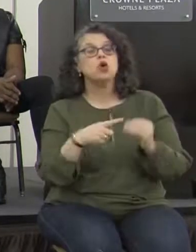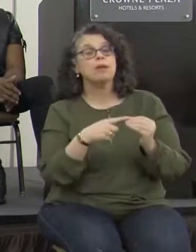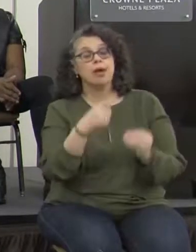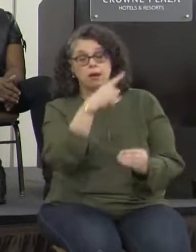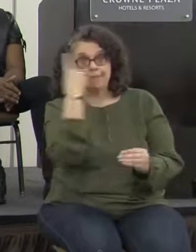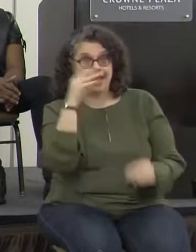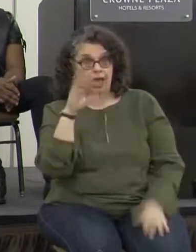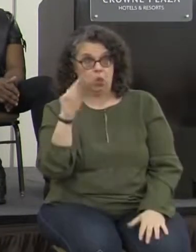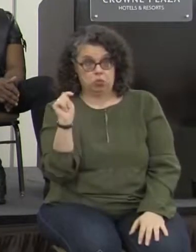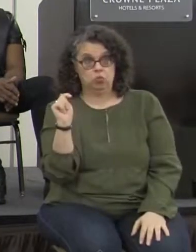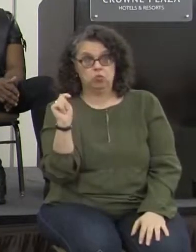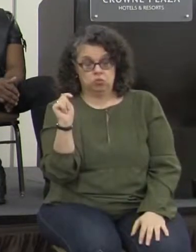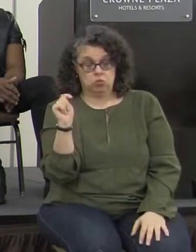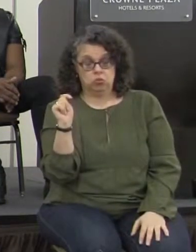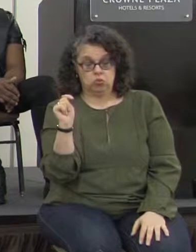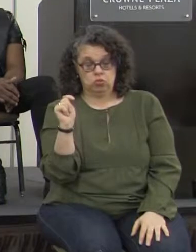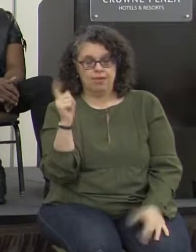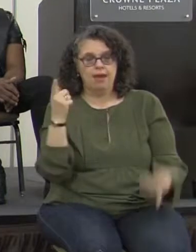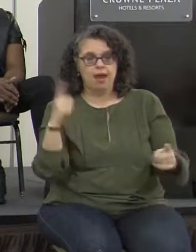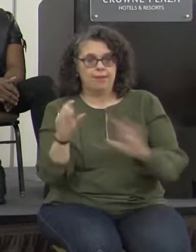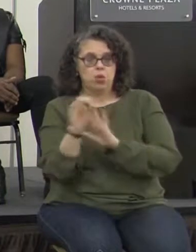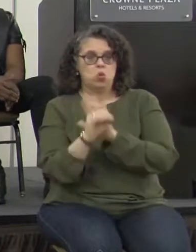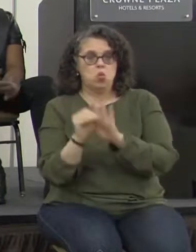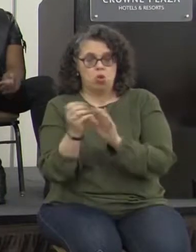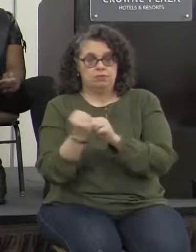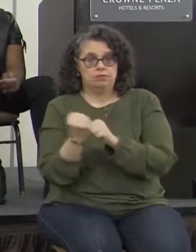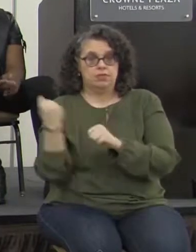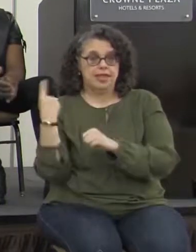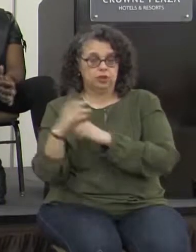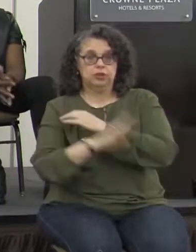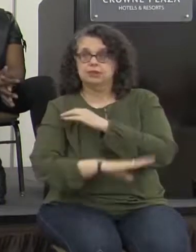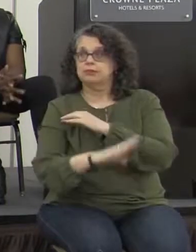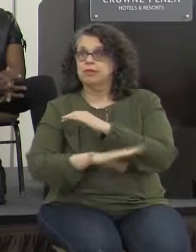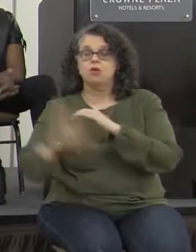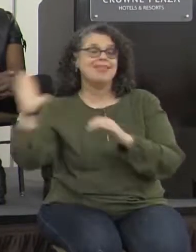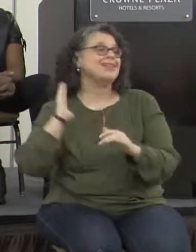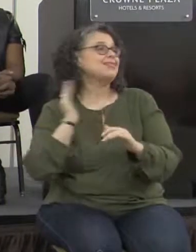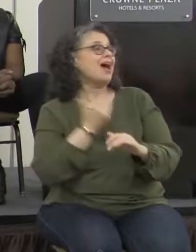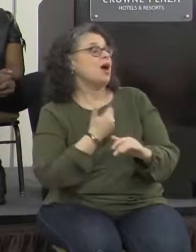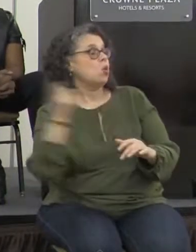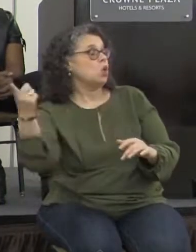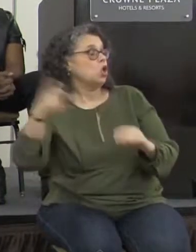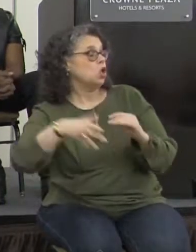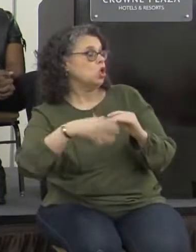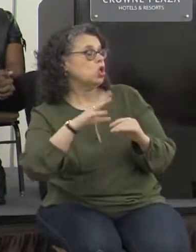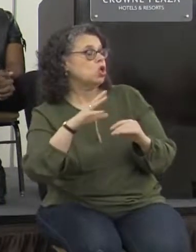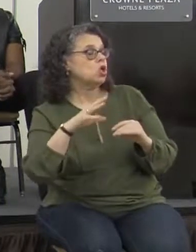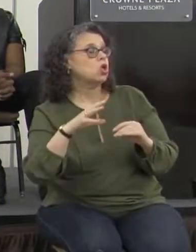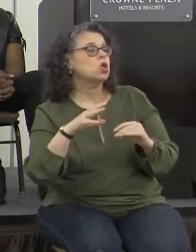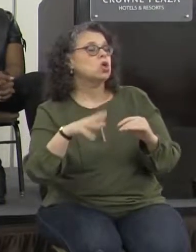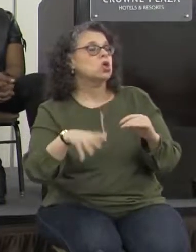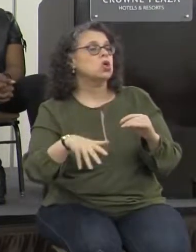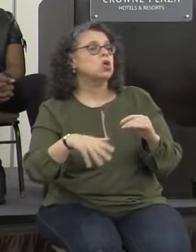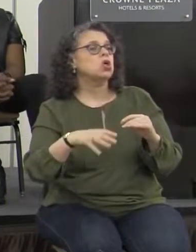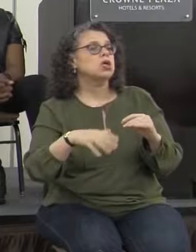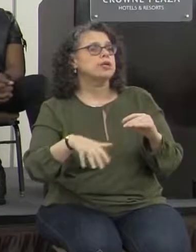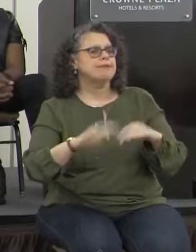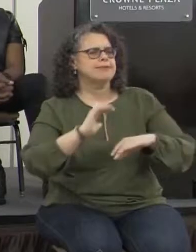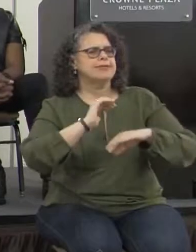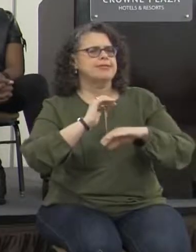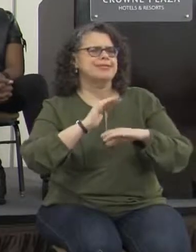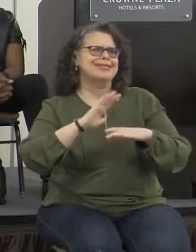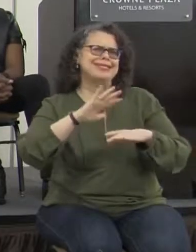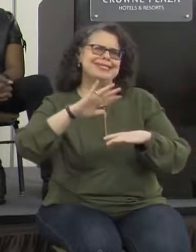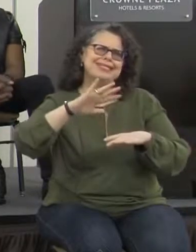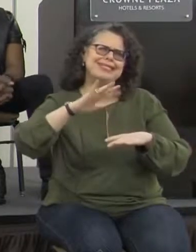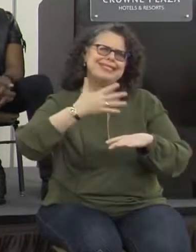Blackout In New Orleans. in New Orleans last September. Which is the annual, which is the biannual now.